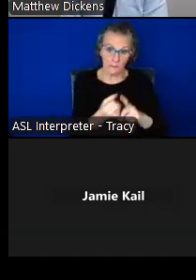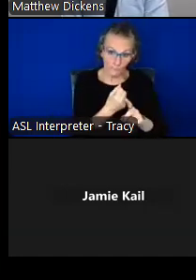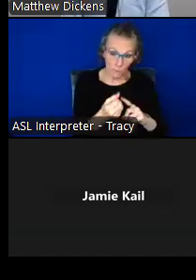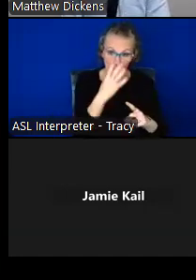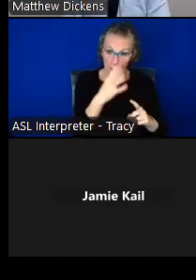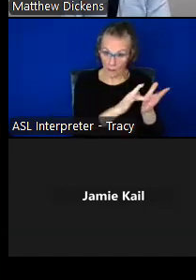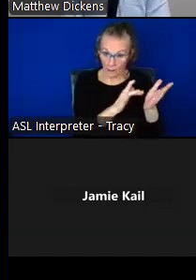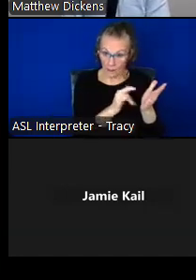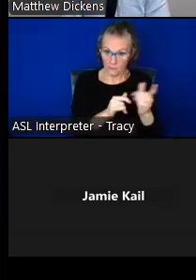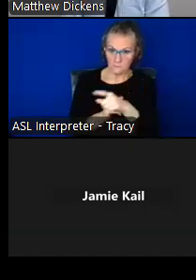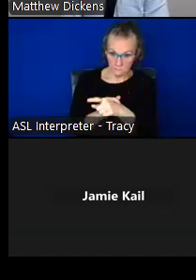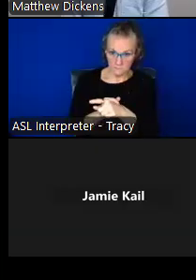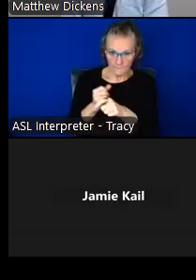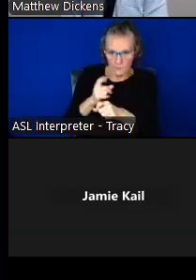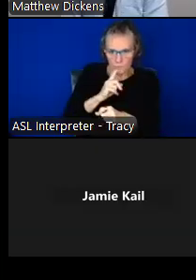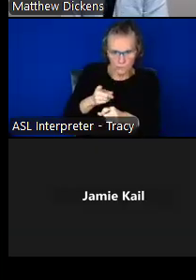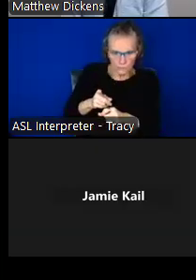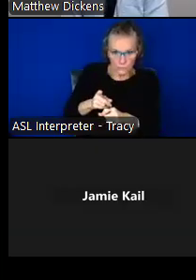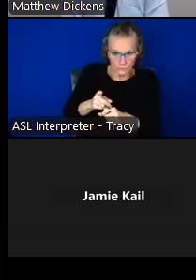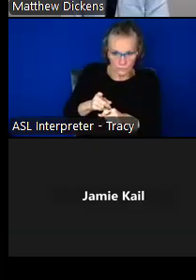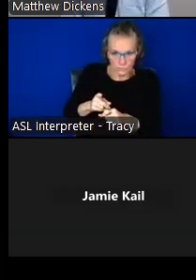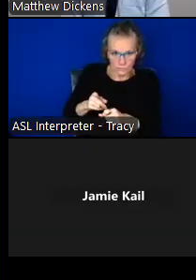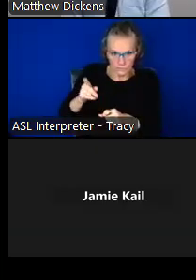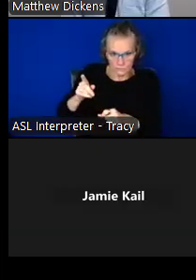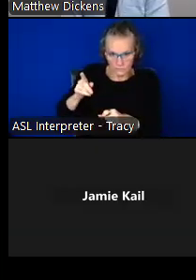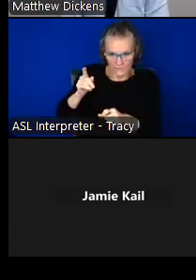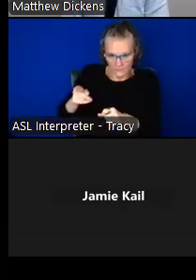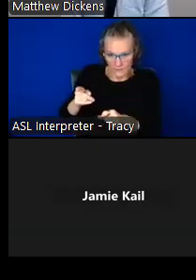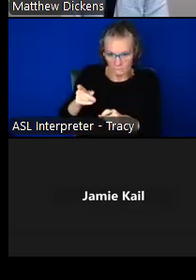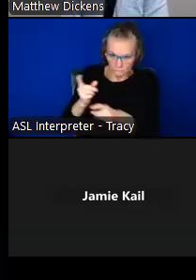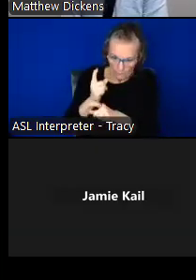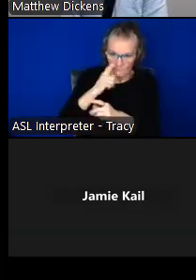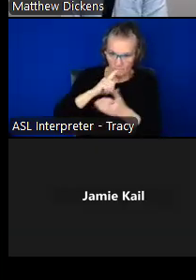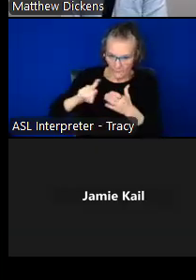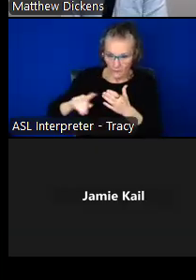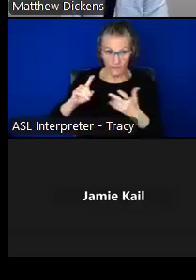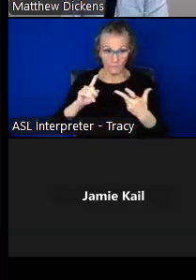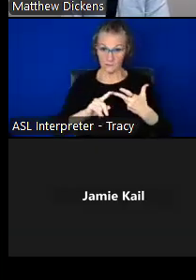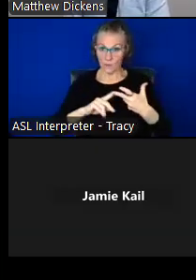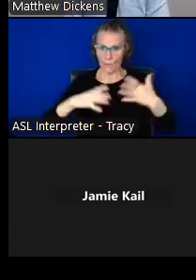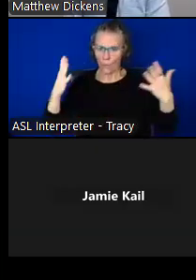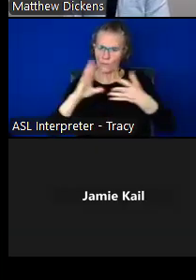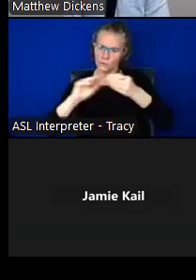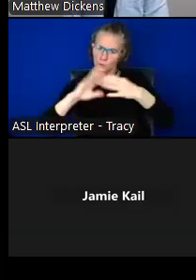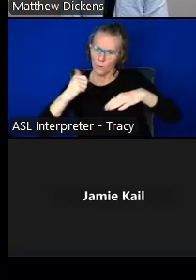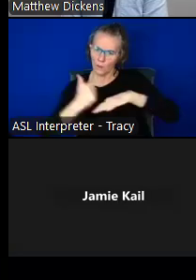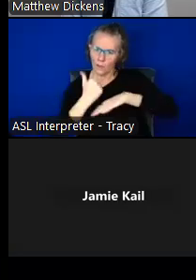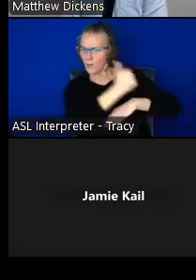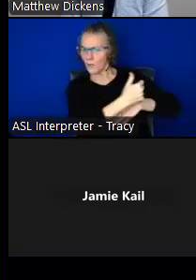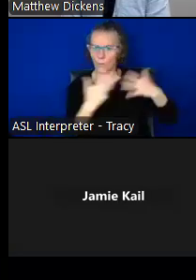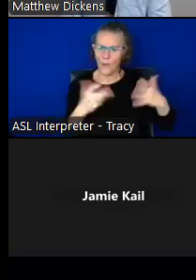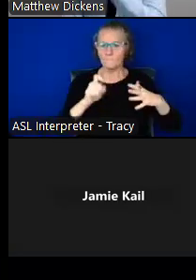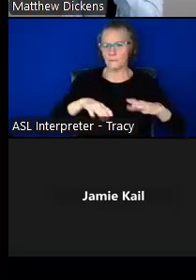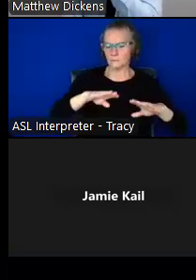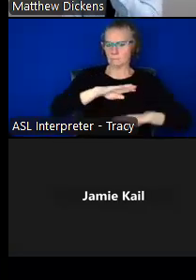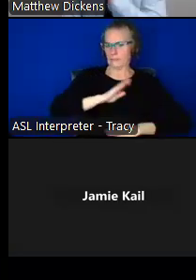exploitation, that they also meet for us to investigate. And then, of course, the allegation itself has to meet our